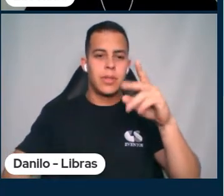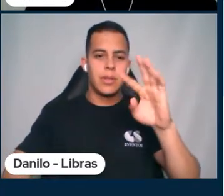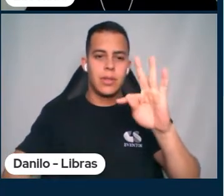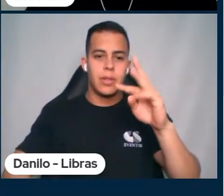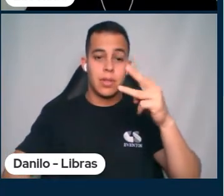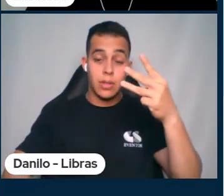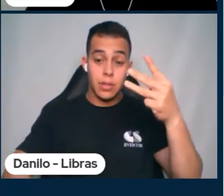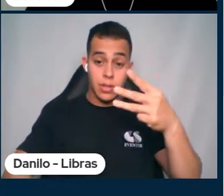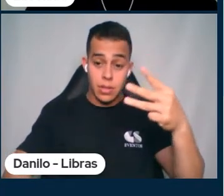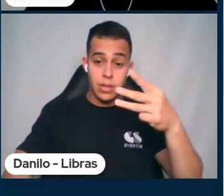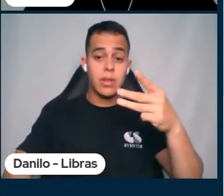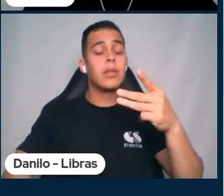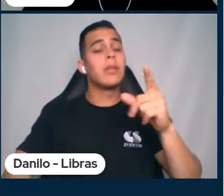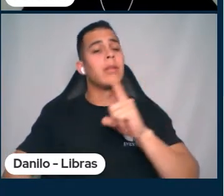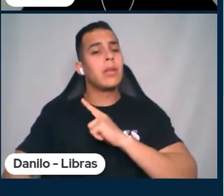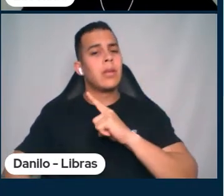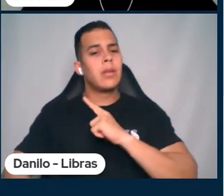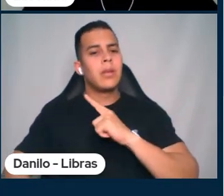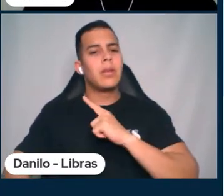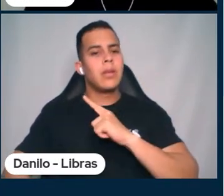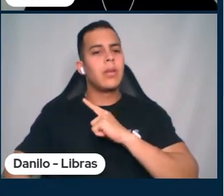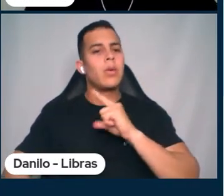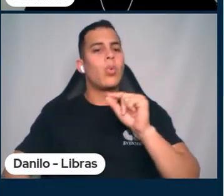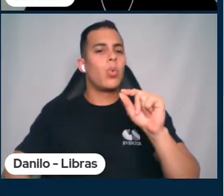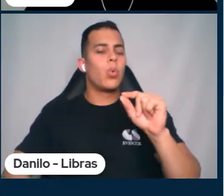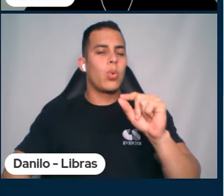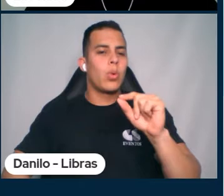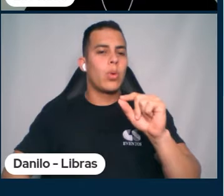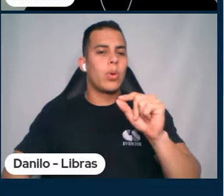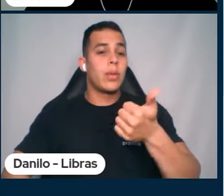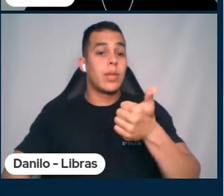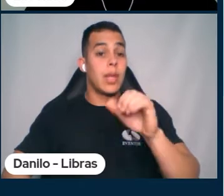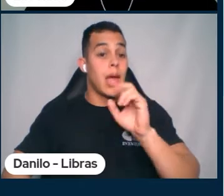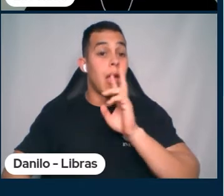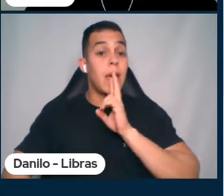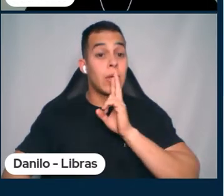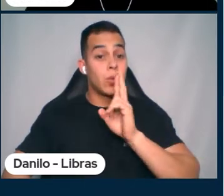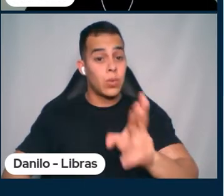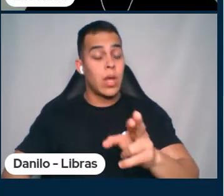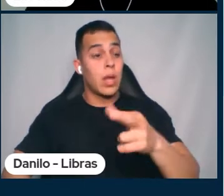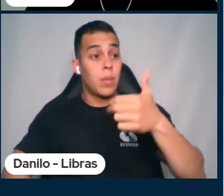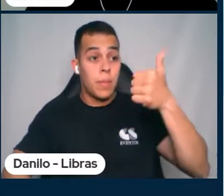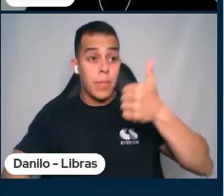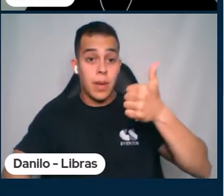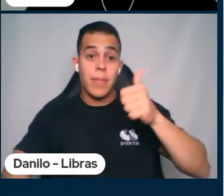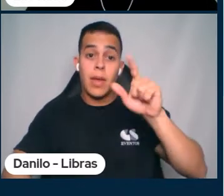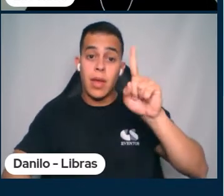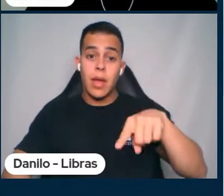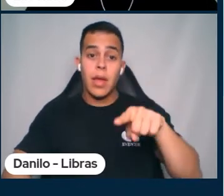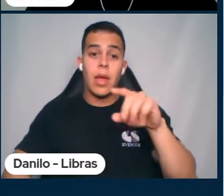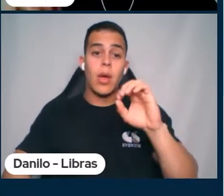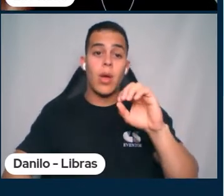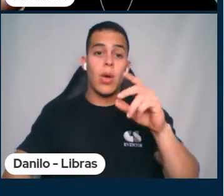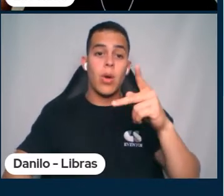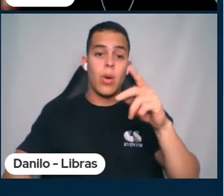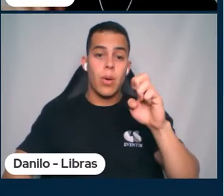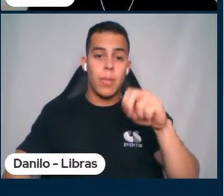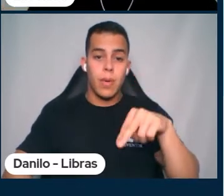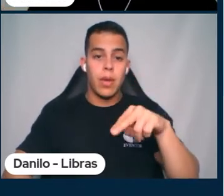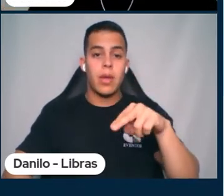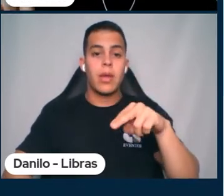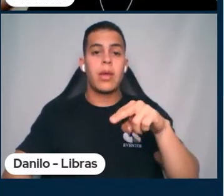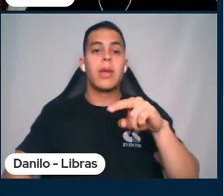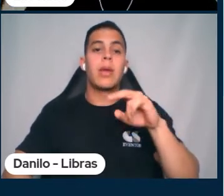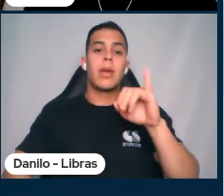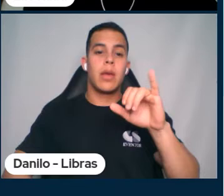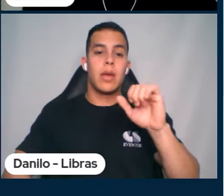We have also another section on the SERP, which is the people also ask.